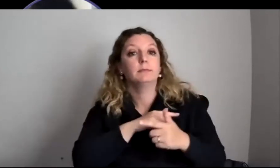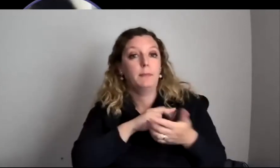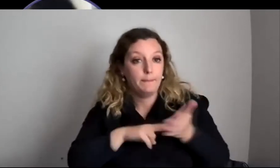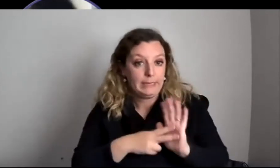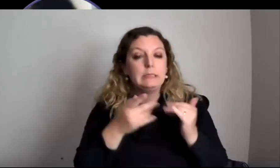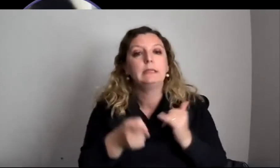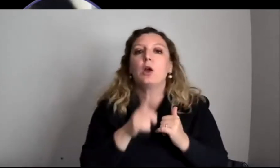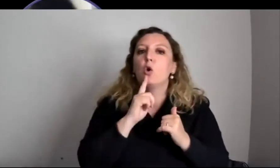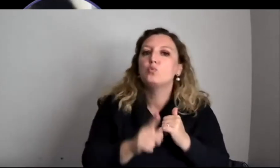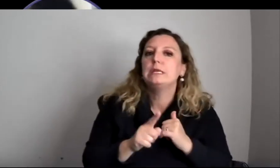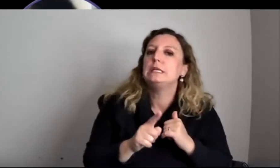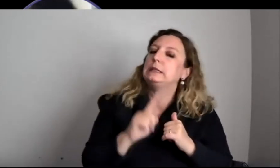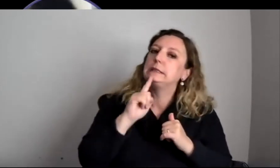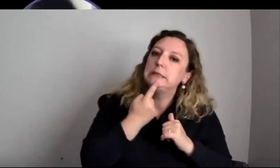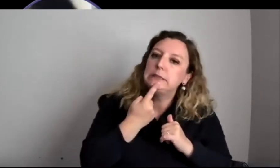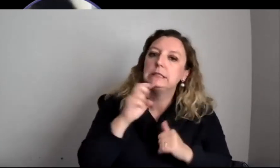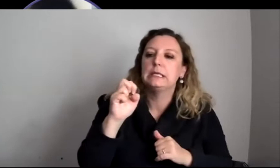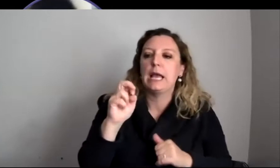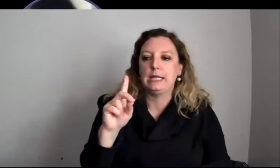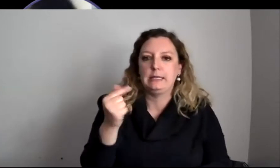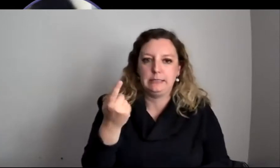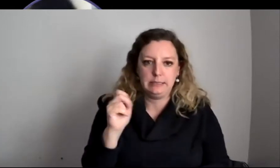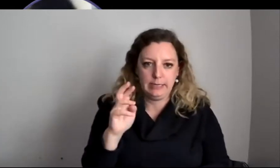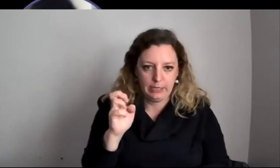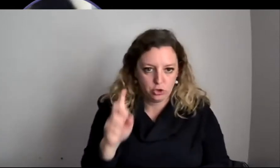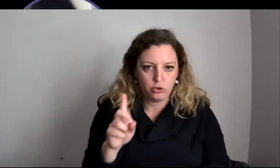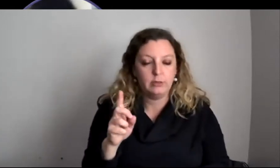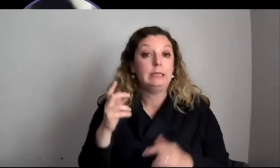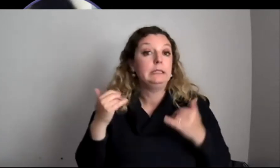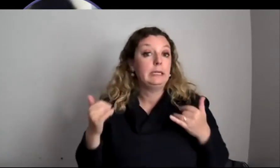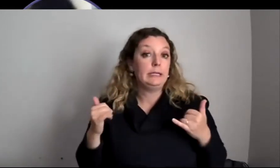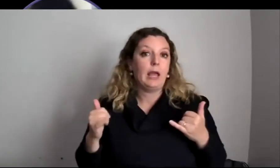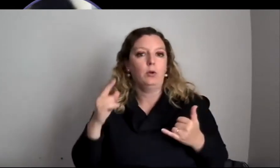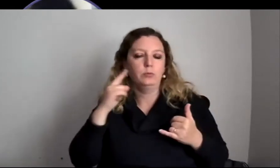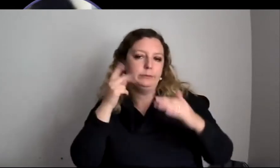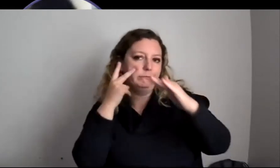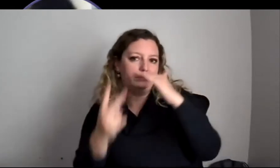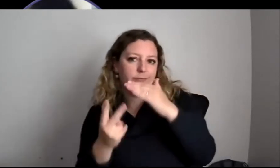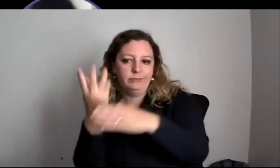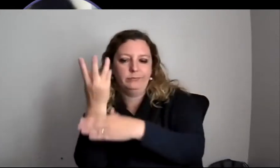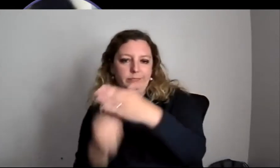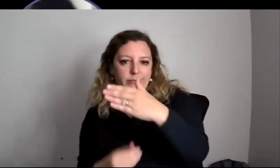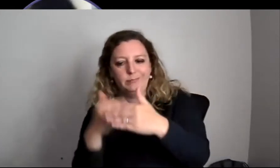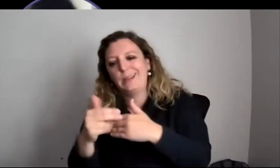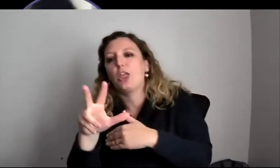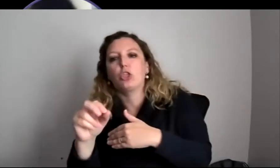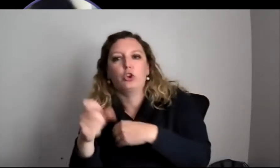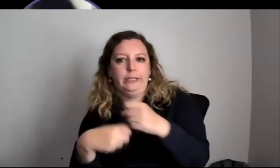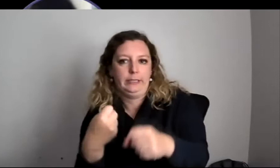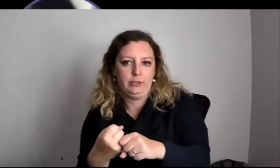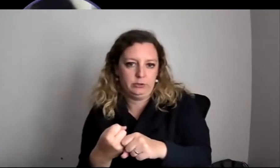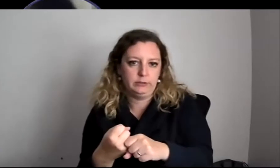these critically endangered animals that at present we're estimating will be extinct within the next 30 years